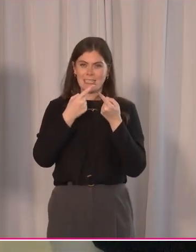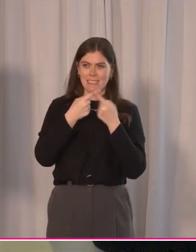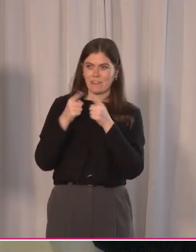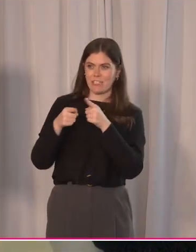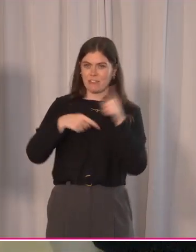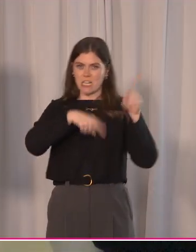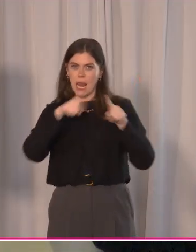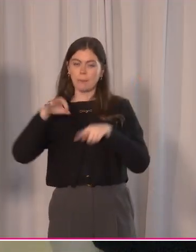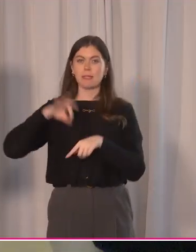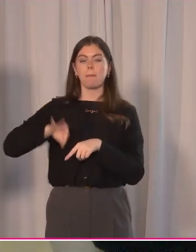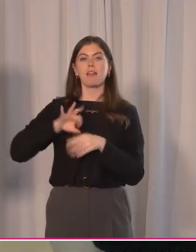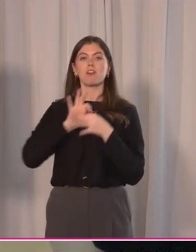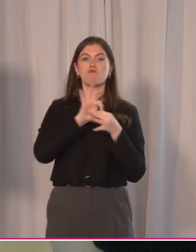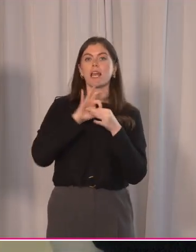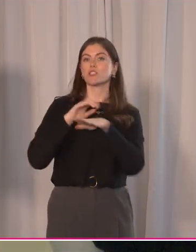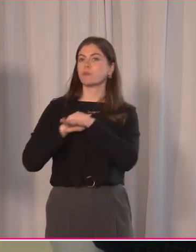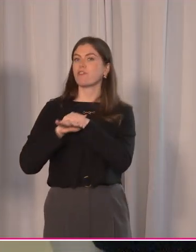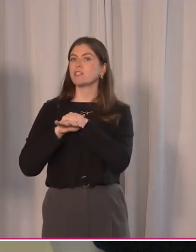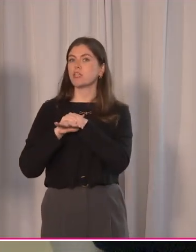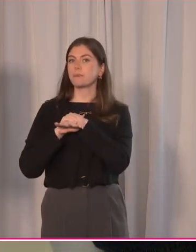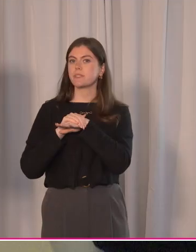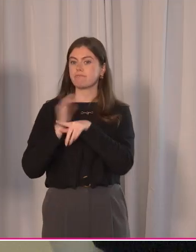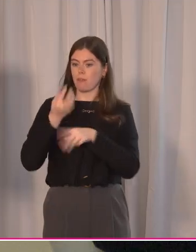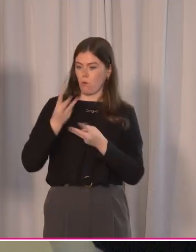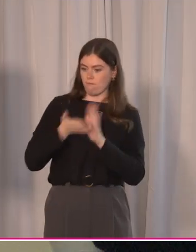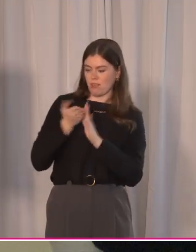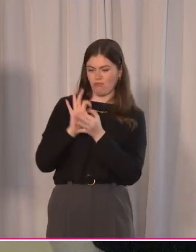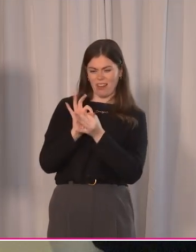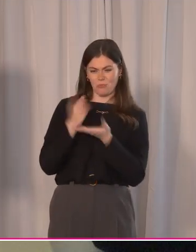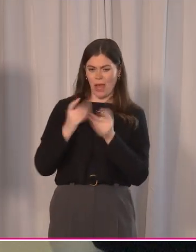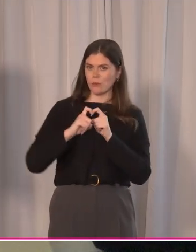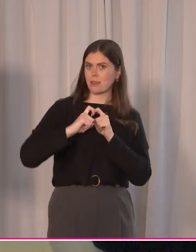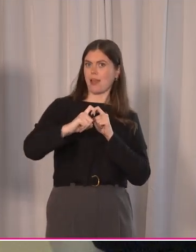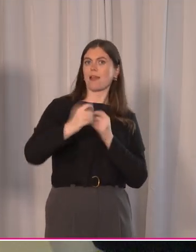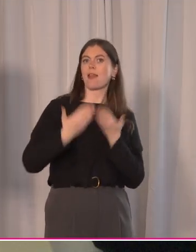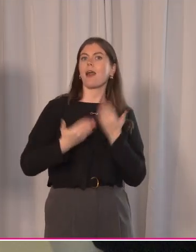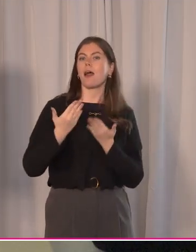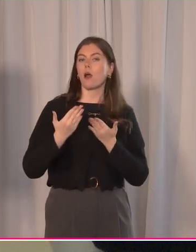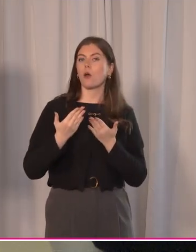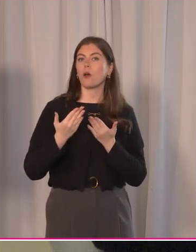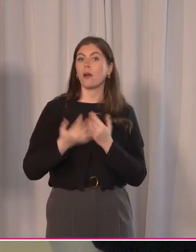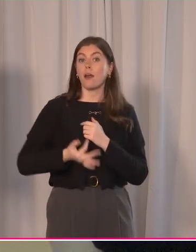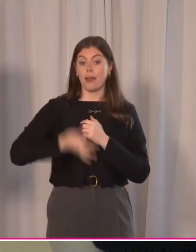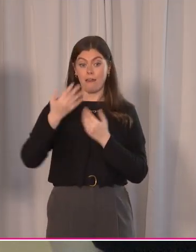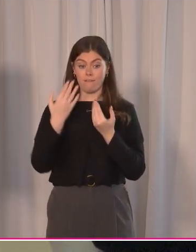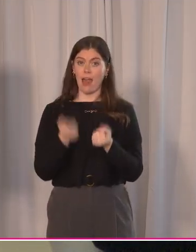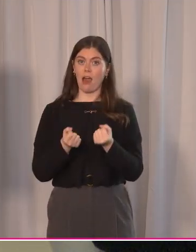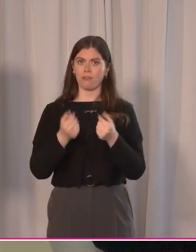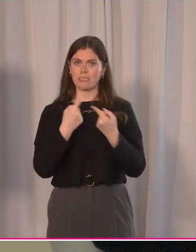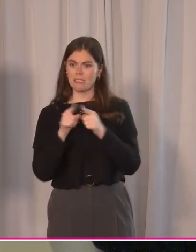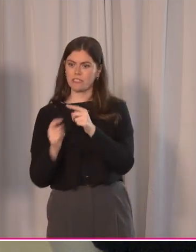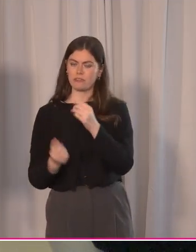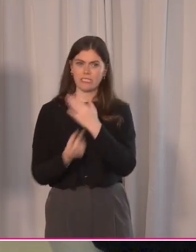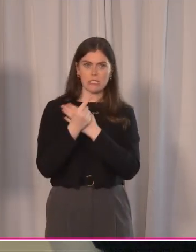the relationships and friendships that they want to form. How do they sustain them? And if they have conflict and issues, who do they